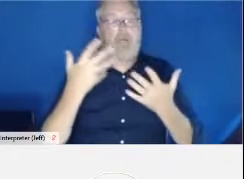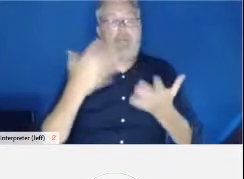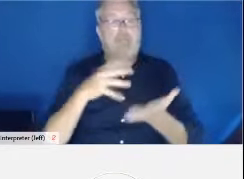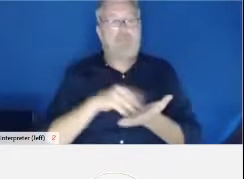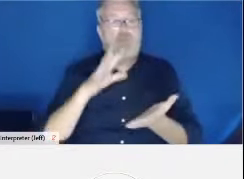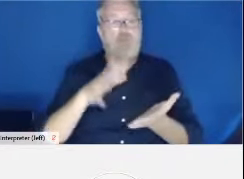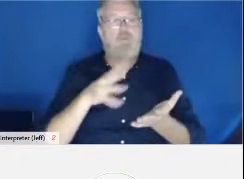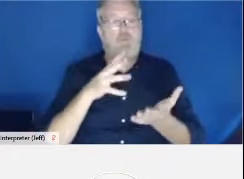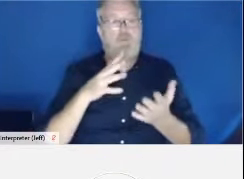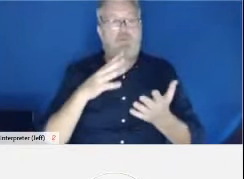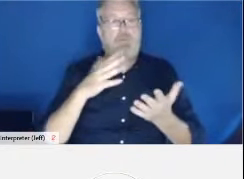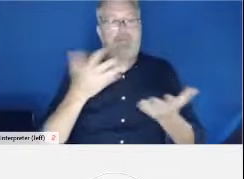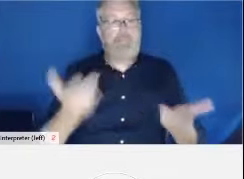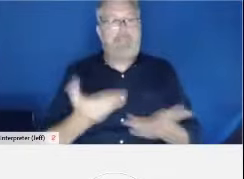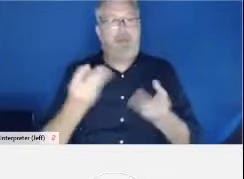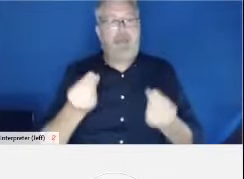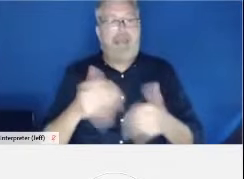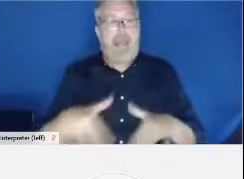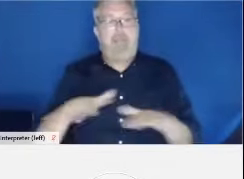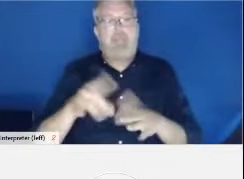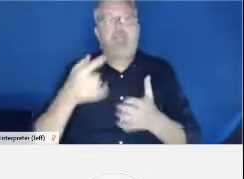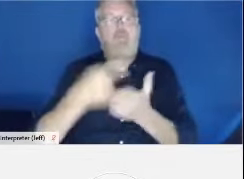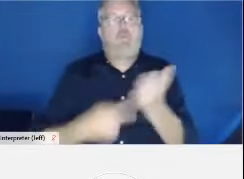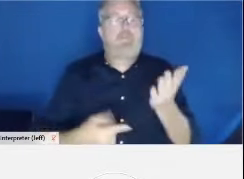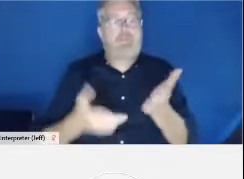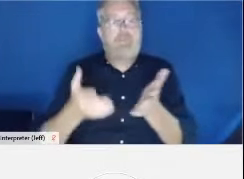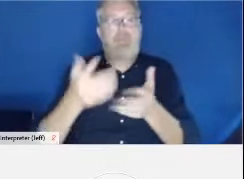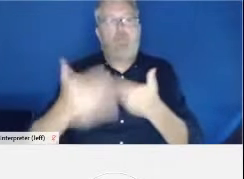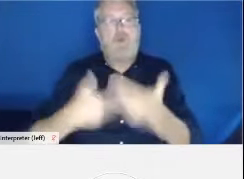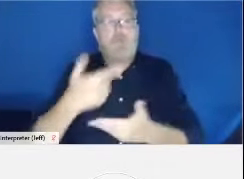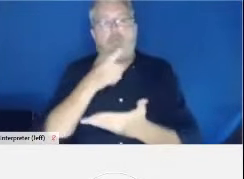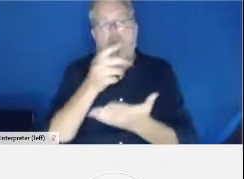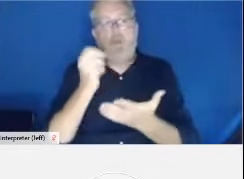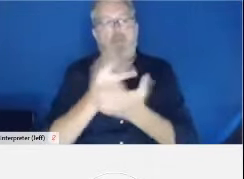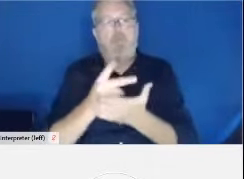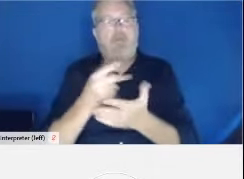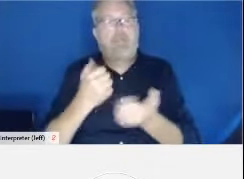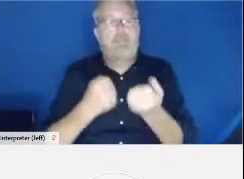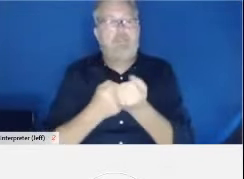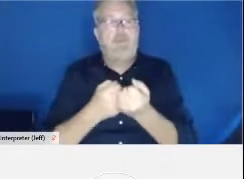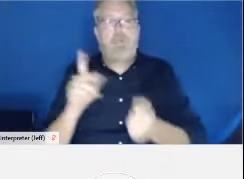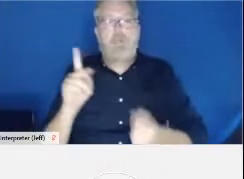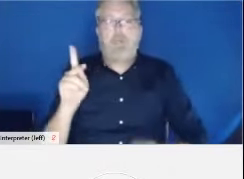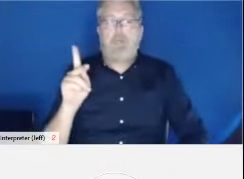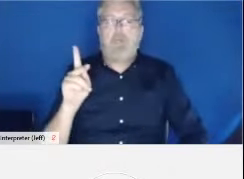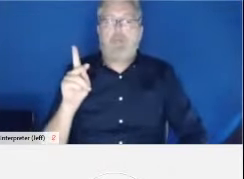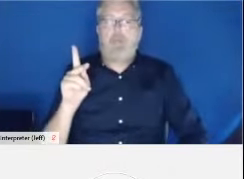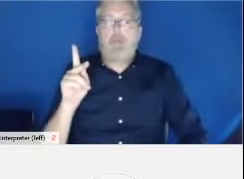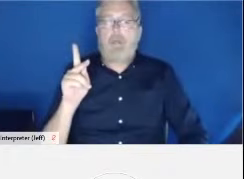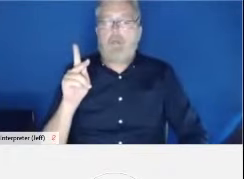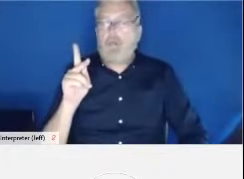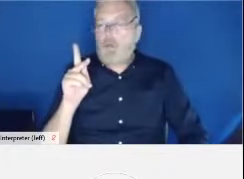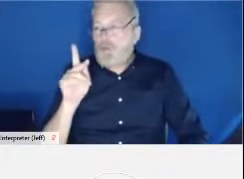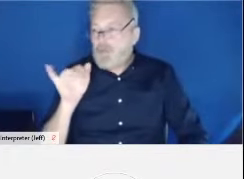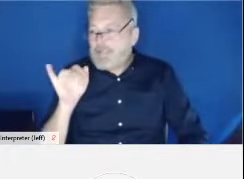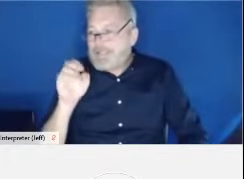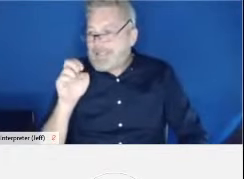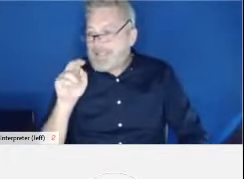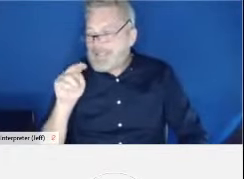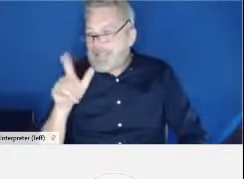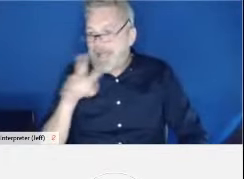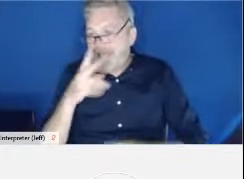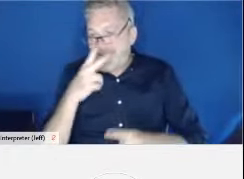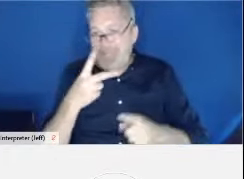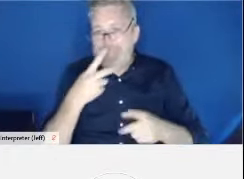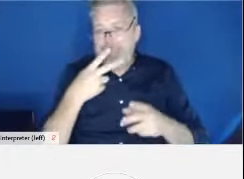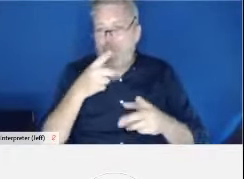being on campus, what's the process for approval and support Christy, are you on the panel? I can't see